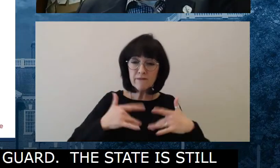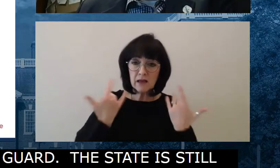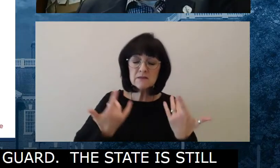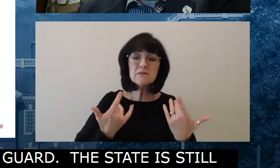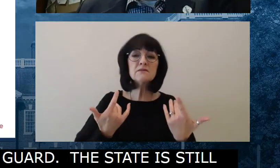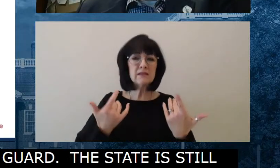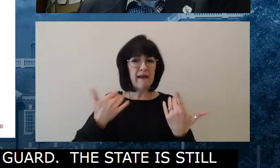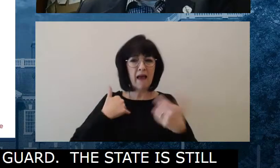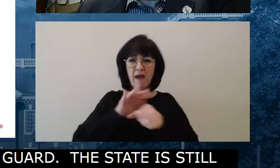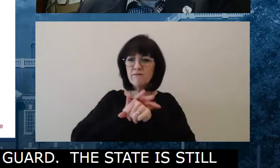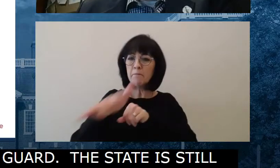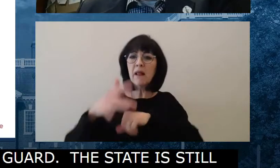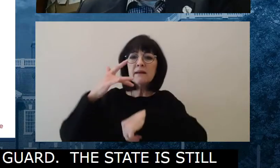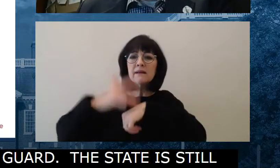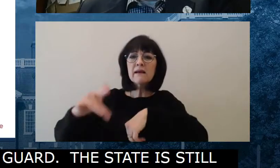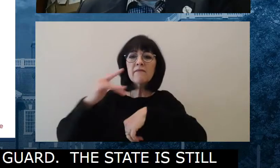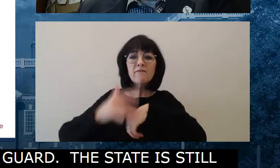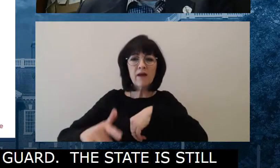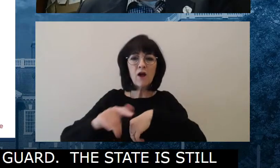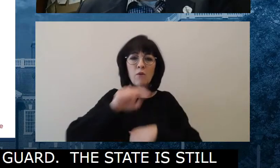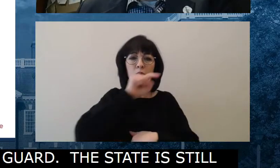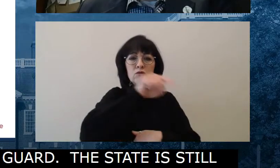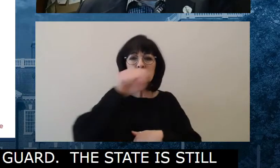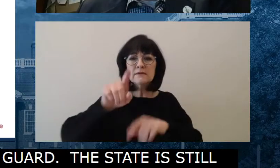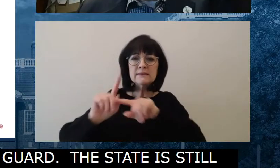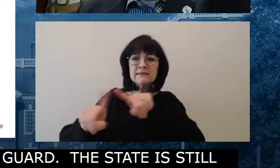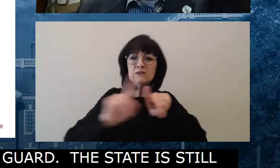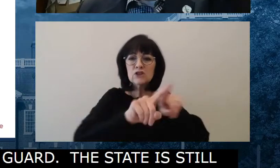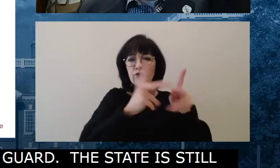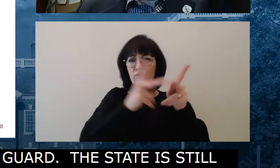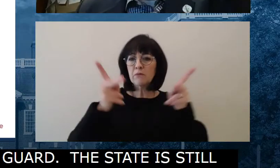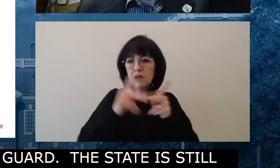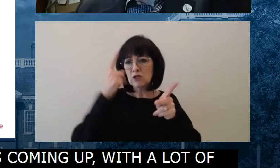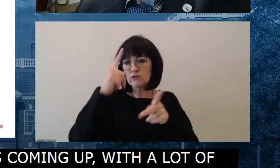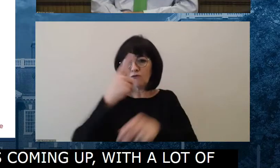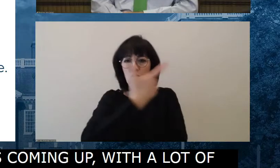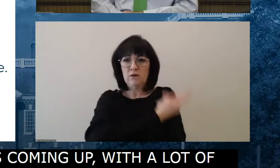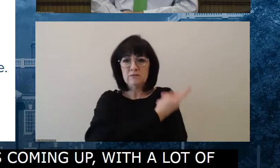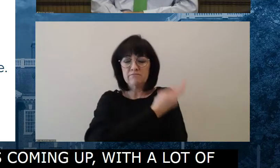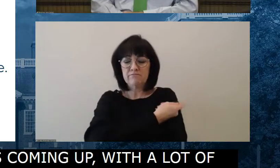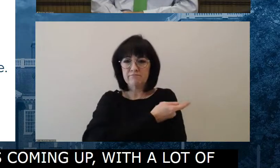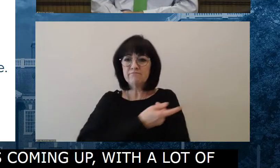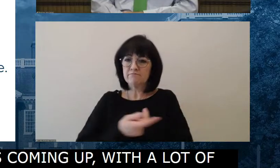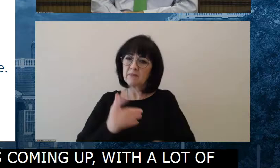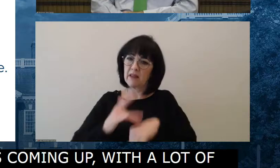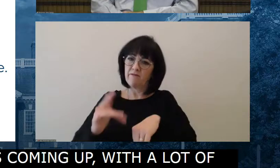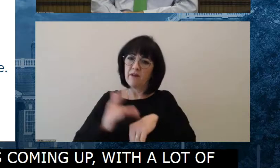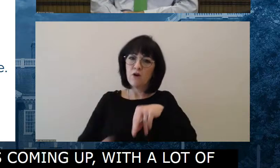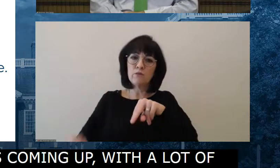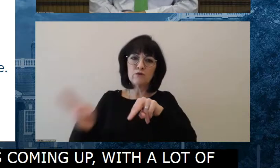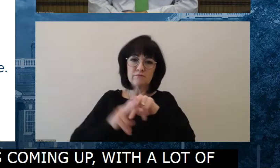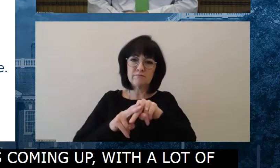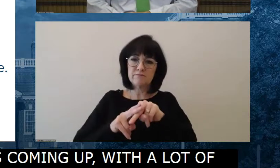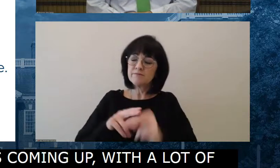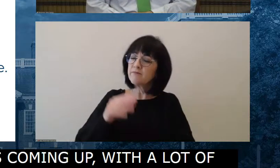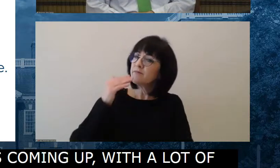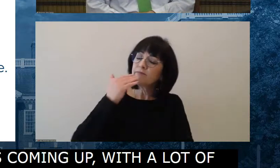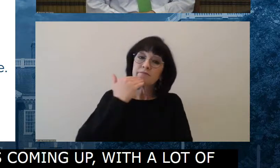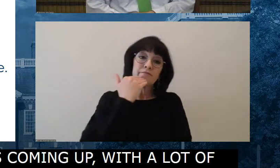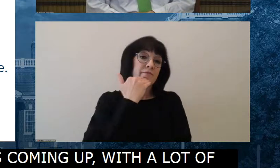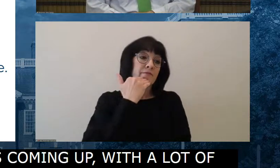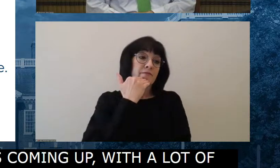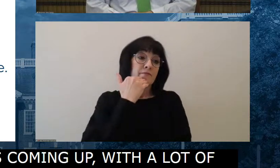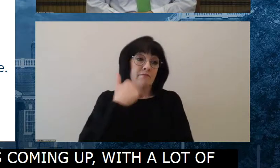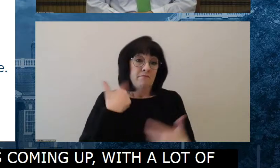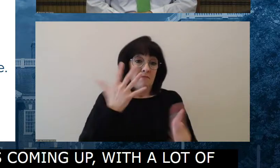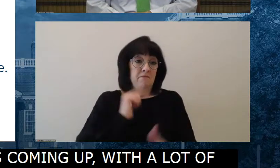with this layered approach as vaccine supply will increase. Governor? Yeah, thank you, AJ. Thanks for the great work of you and your team,